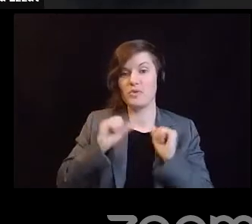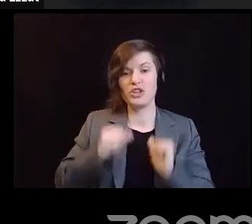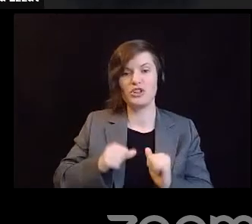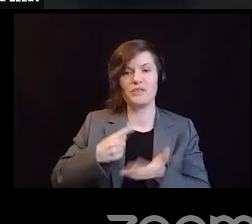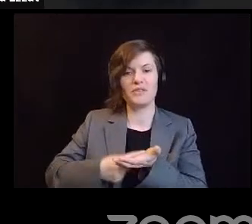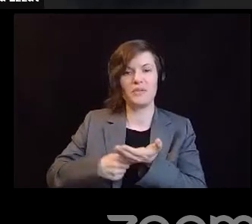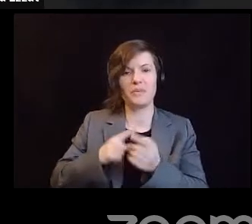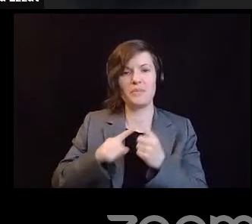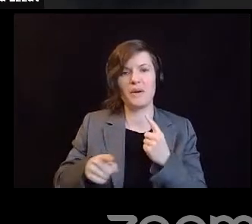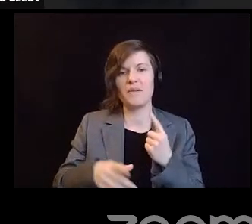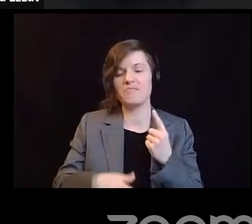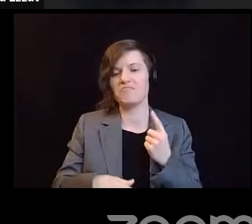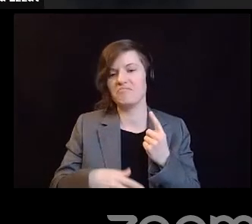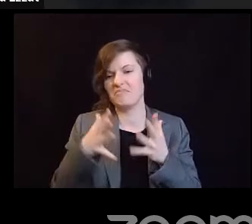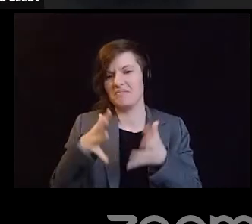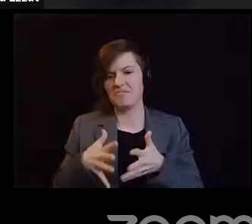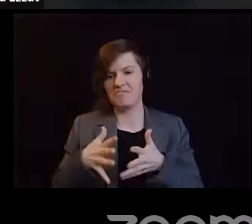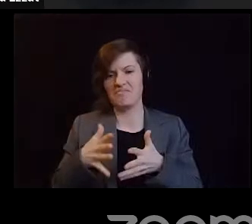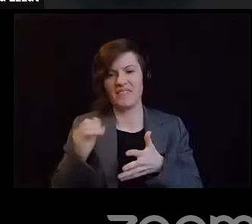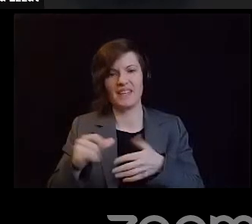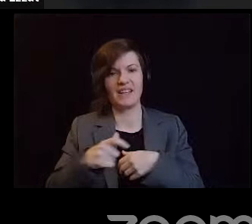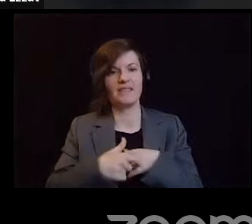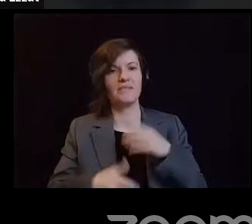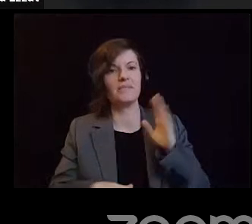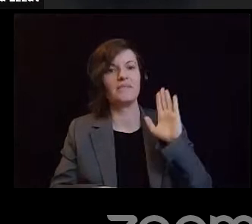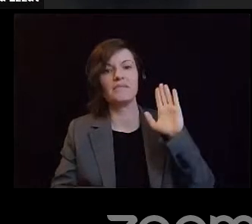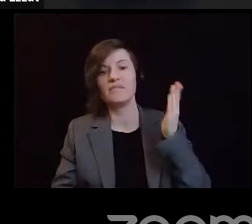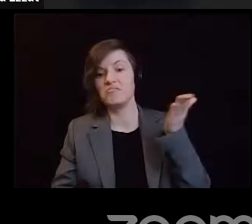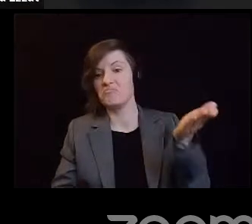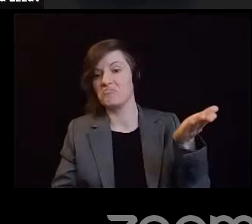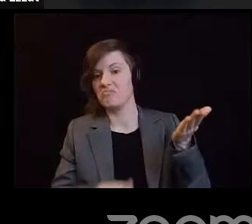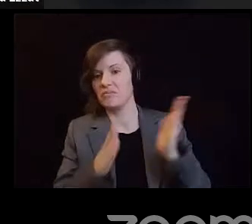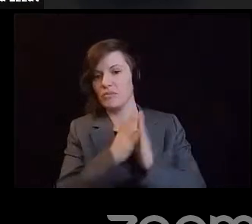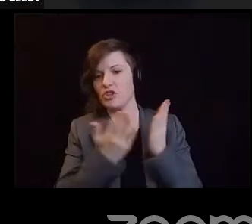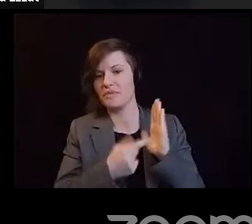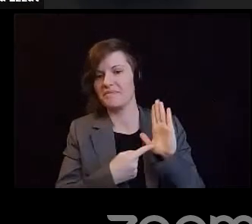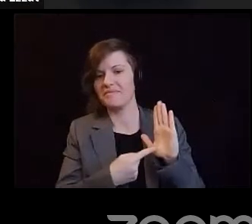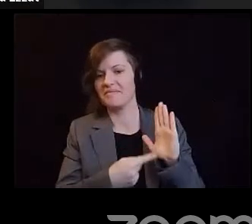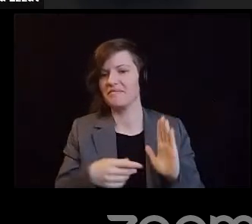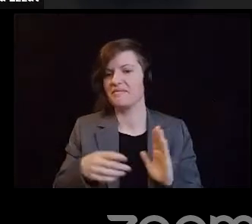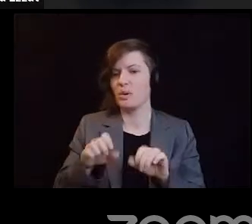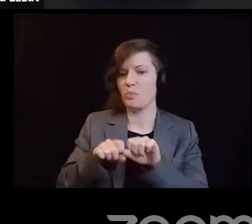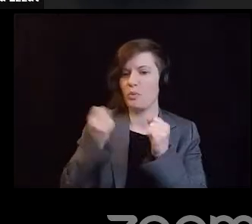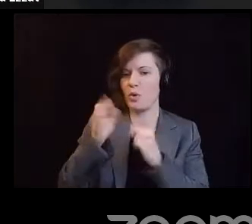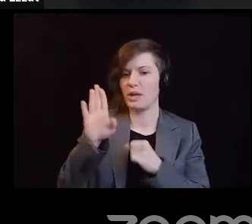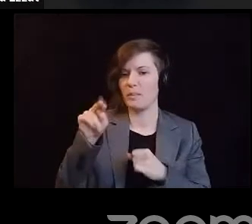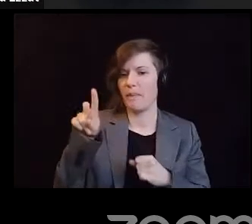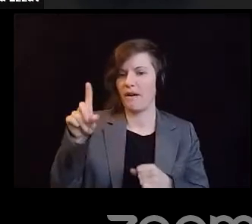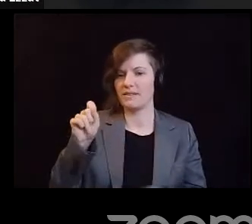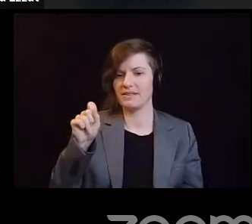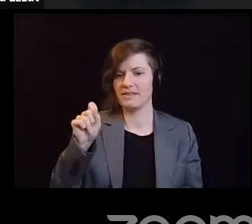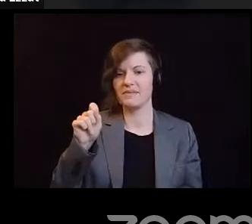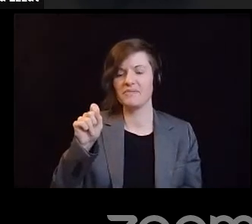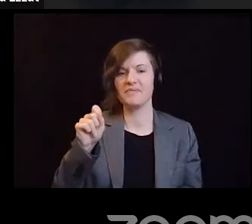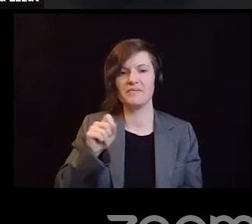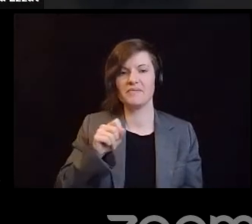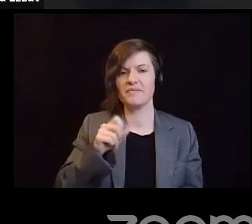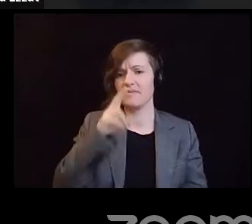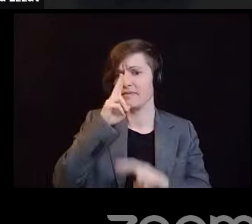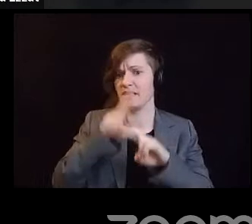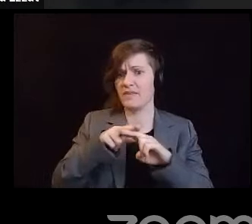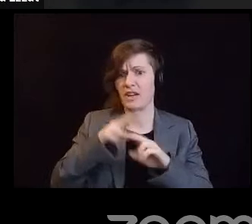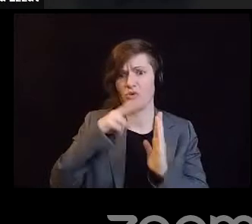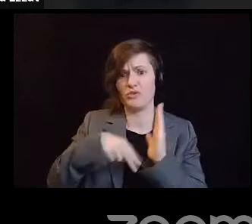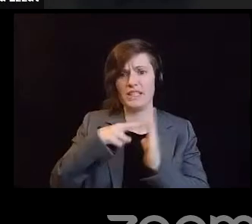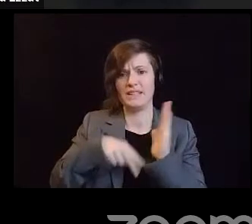this is the book, Broken Bonds. It's fantastic. It's actually a fun read. There's I won't tell you what it says, but there's a great